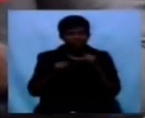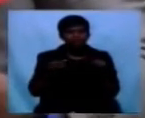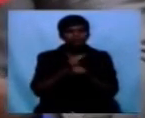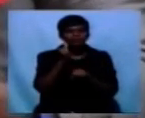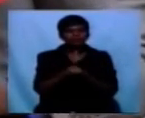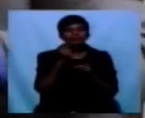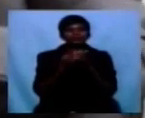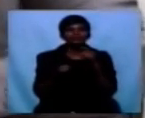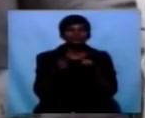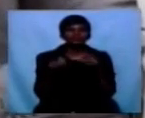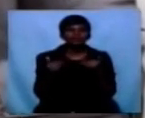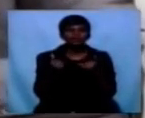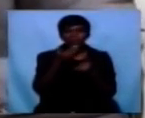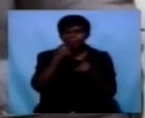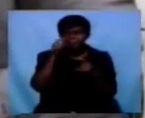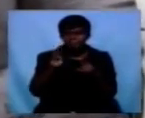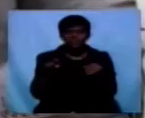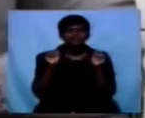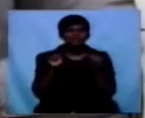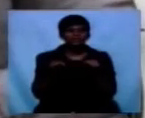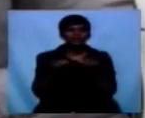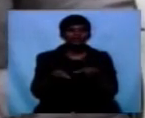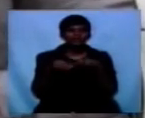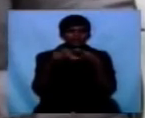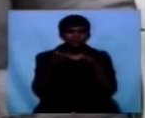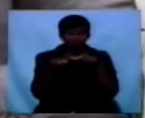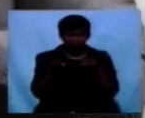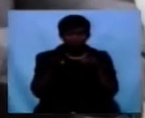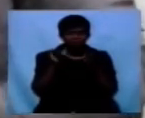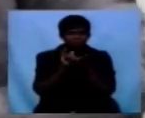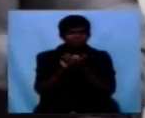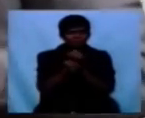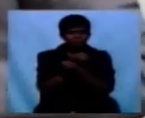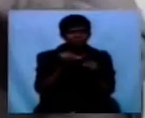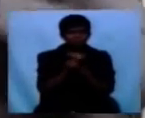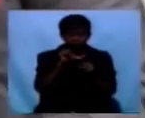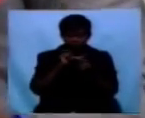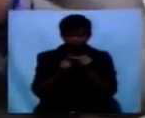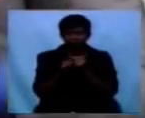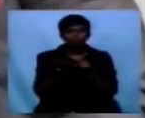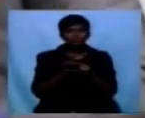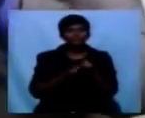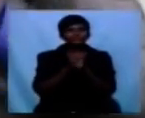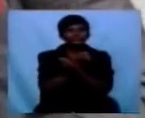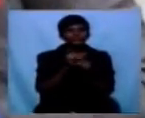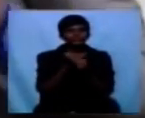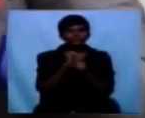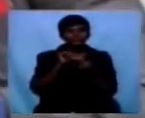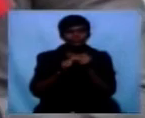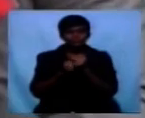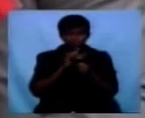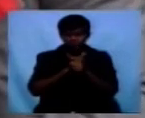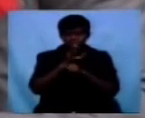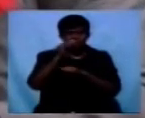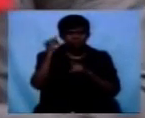is what is happening, we must be able to provide a remedy to that problem. We must be able to provide the solution so that at the end of